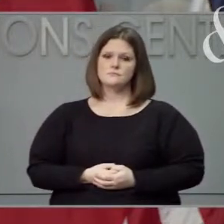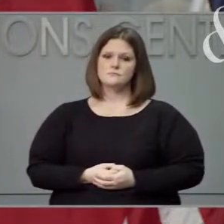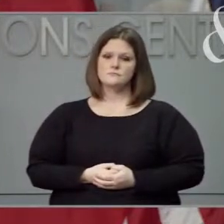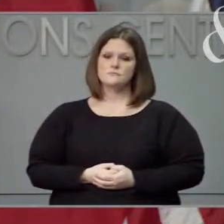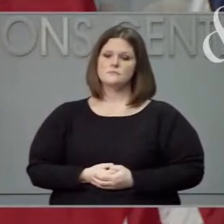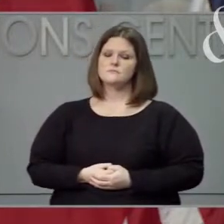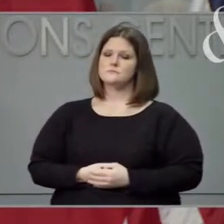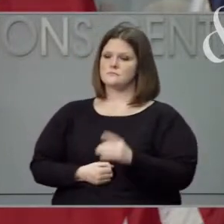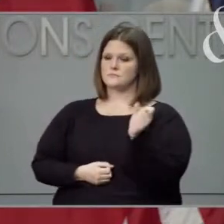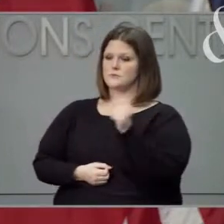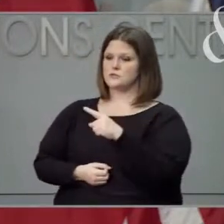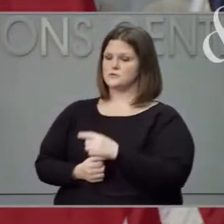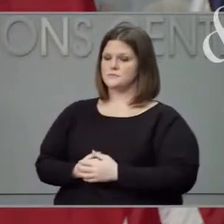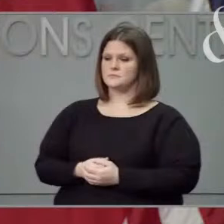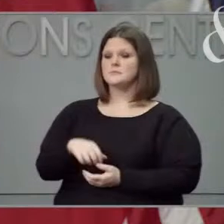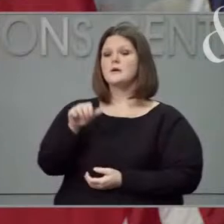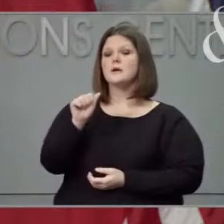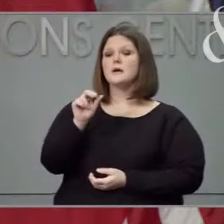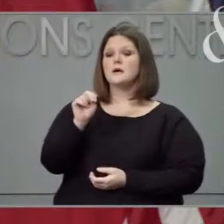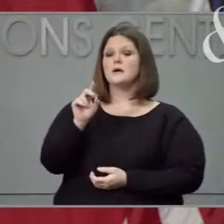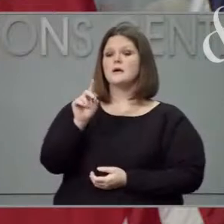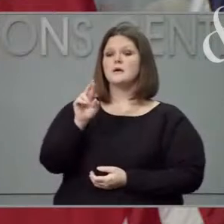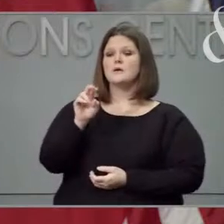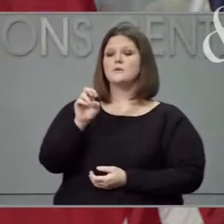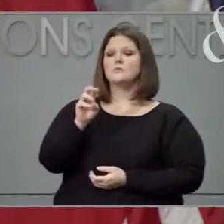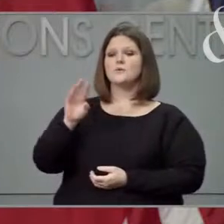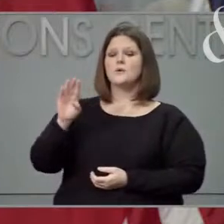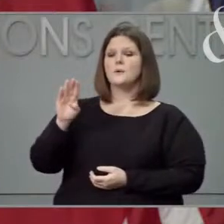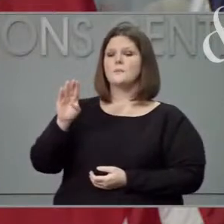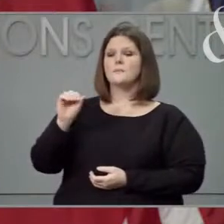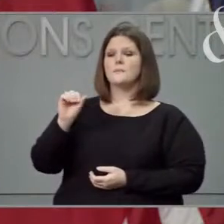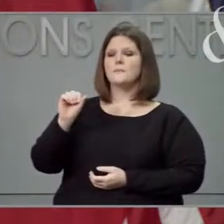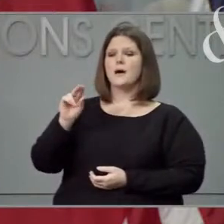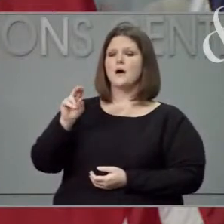Our next question is from Andrew Ballard with Bloomberg Law.